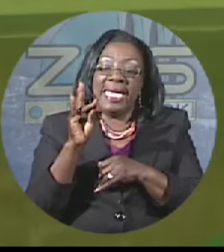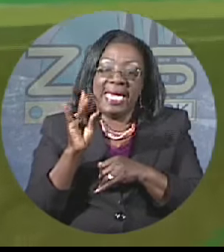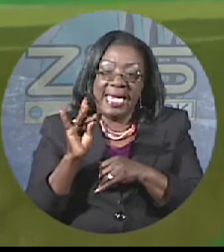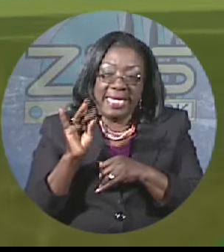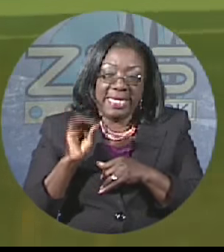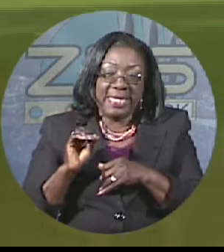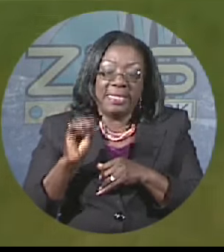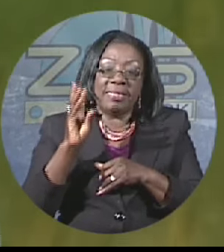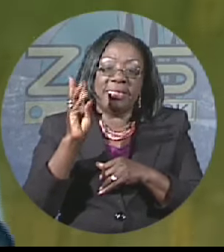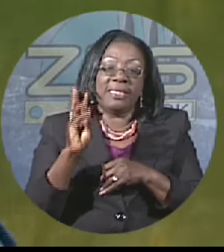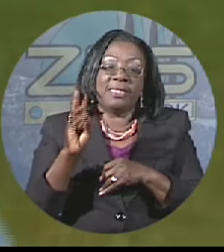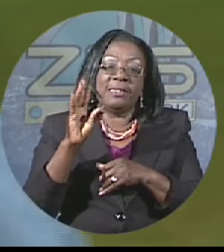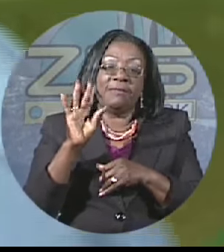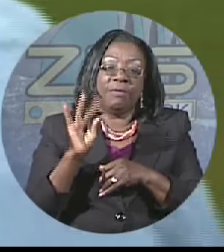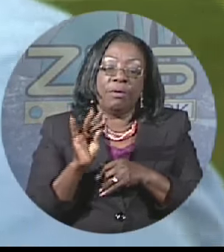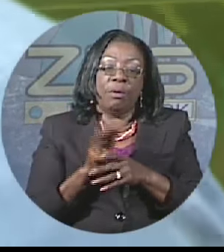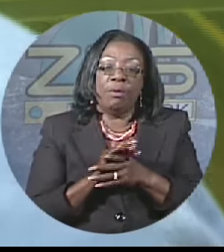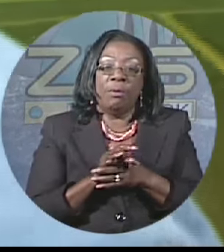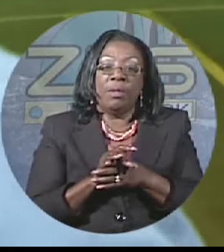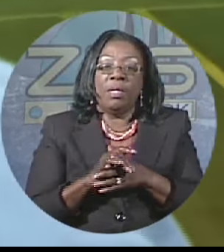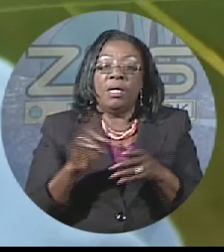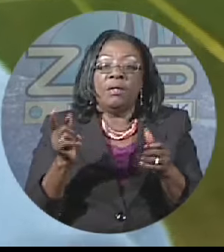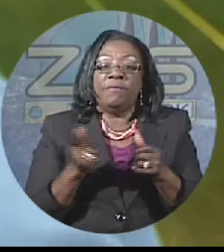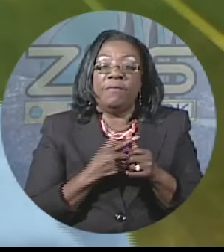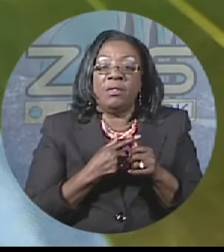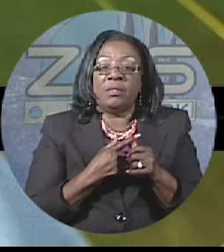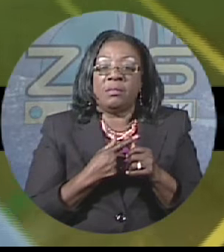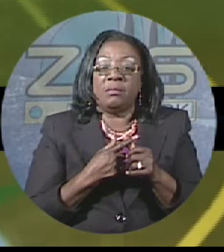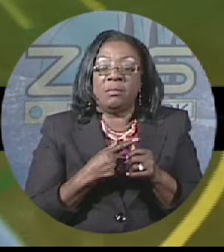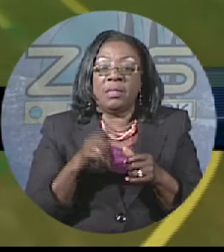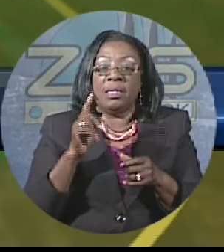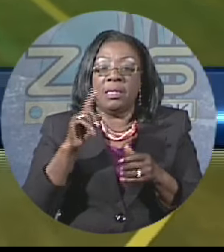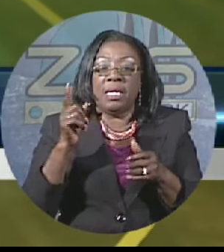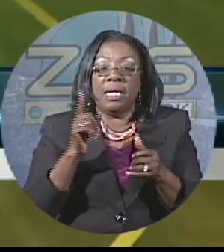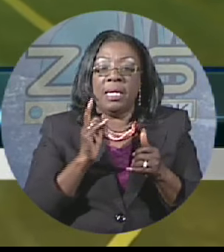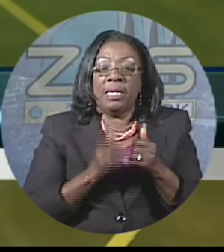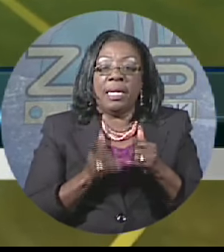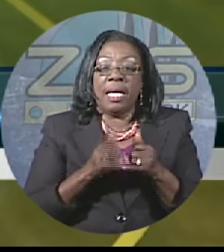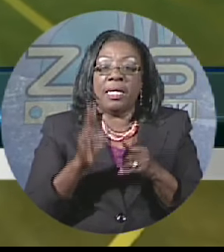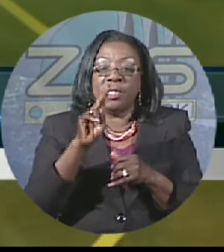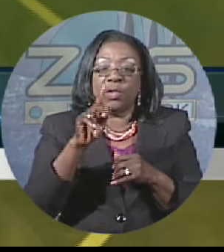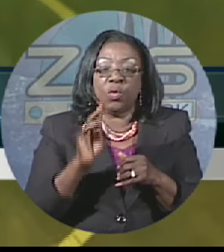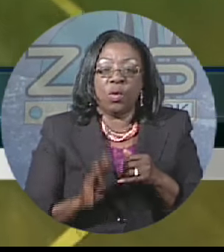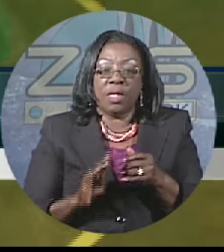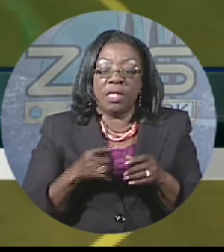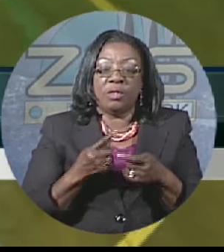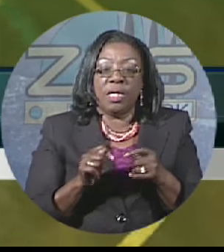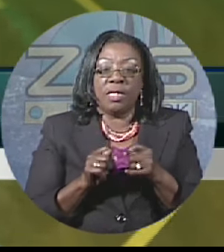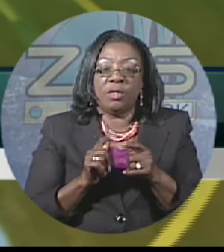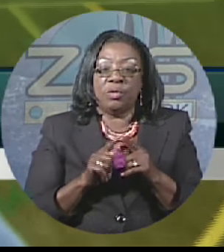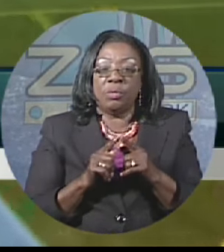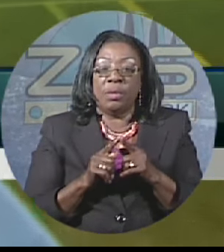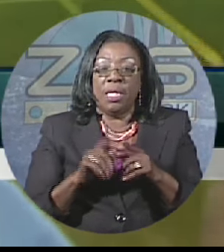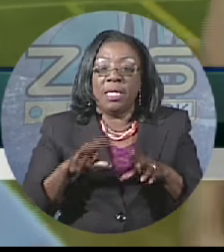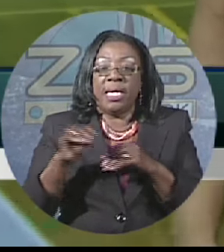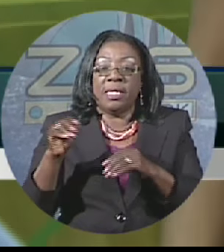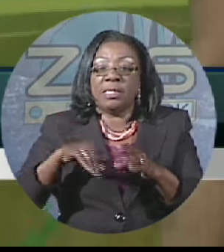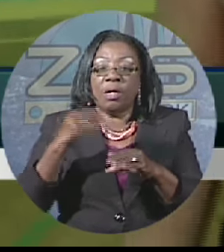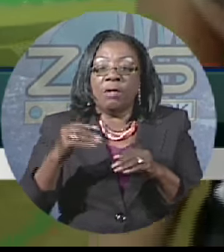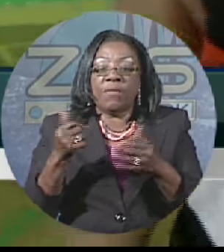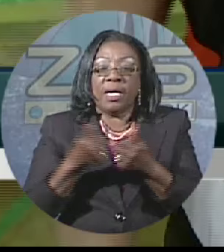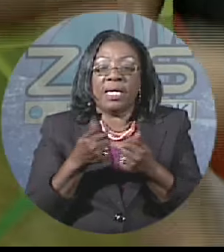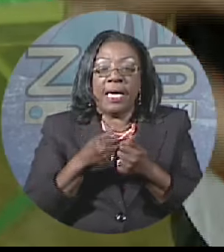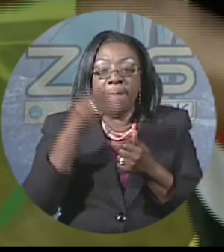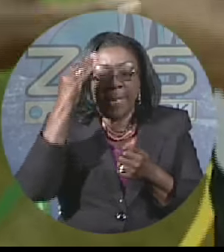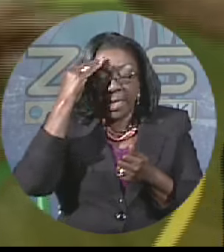And the first two quarters we played intense, and in the last quarter we also played intense, but they tried to get us out of our game mentally,